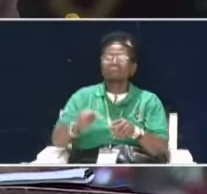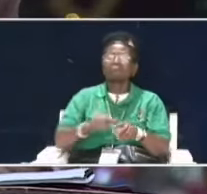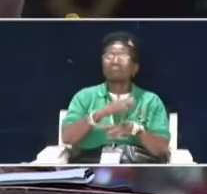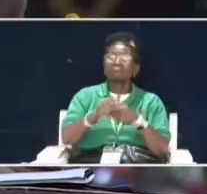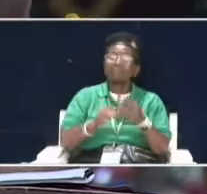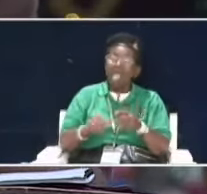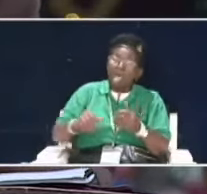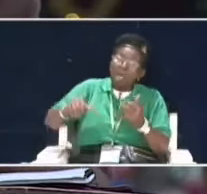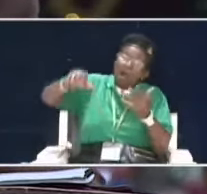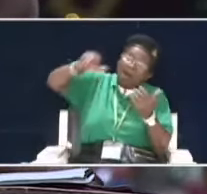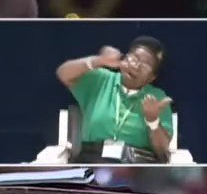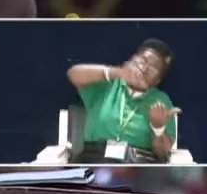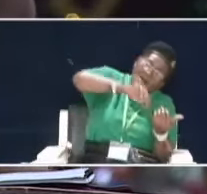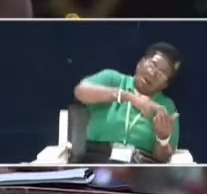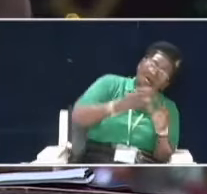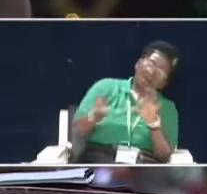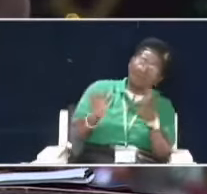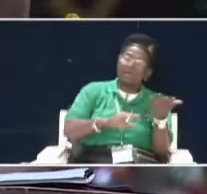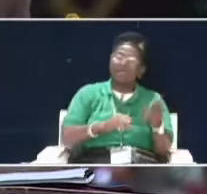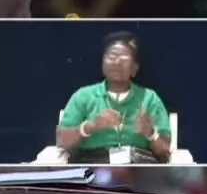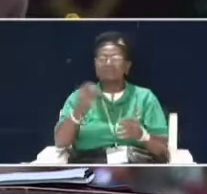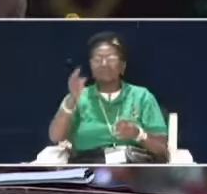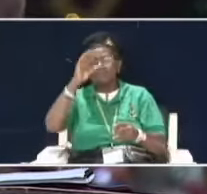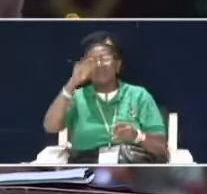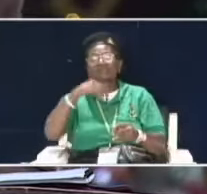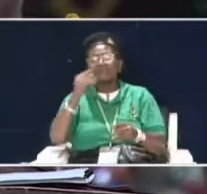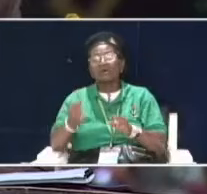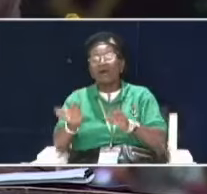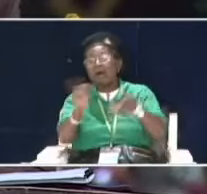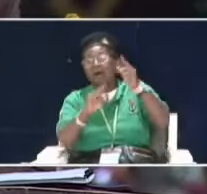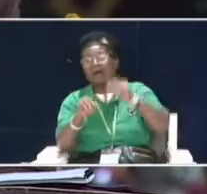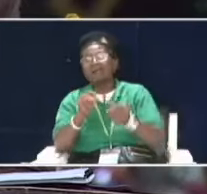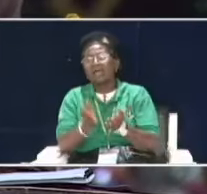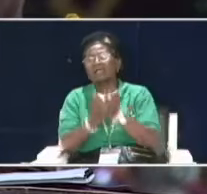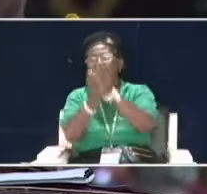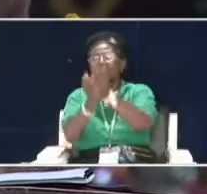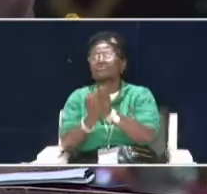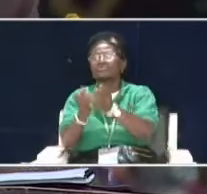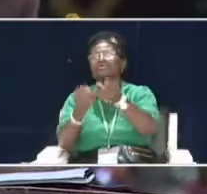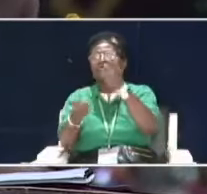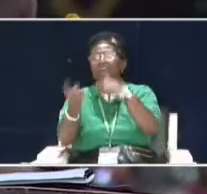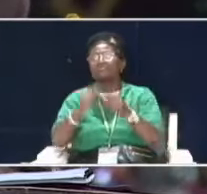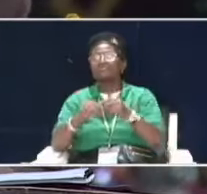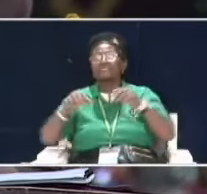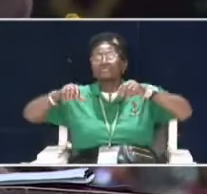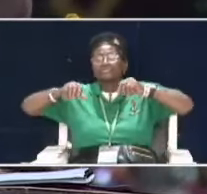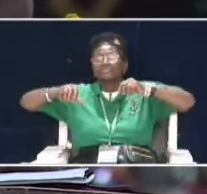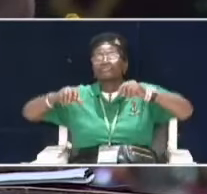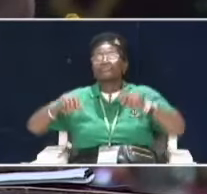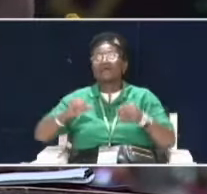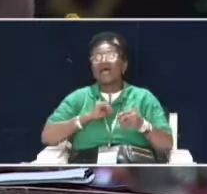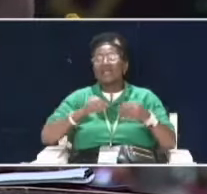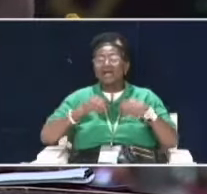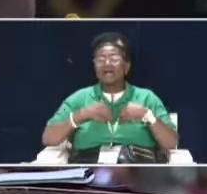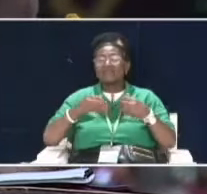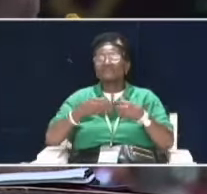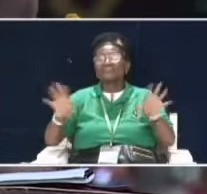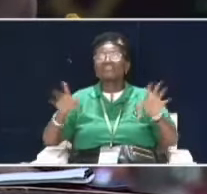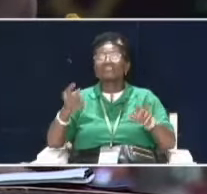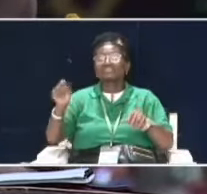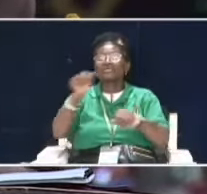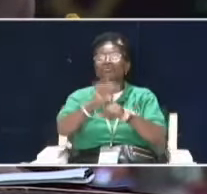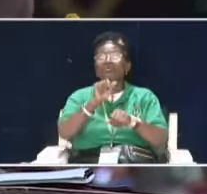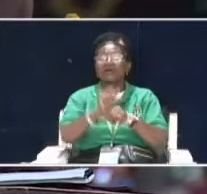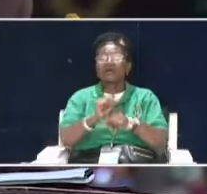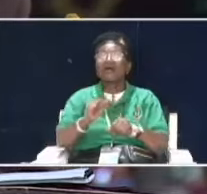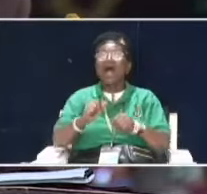The man who torpedoed their boats came to the chief. Ah, finish the job. Ah, the